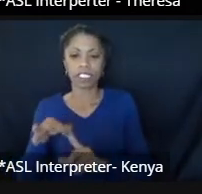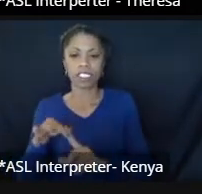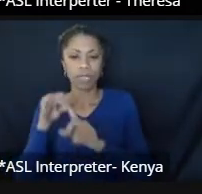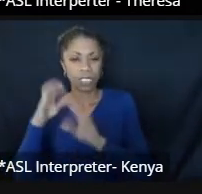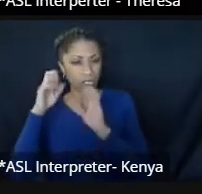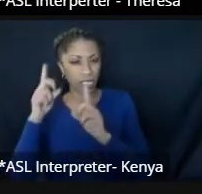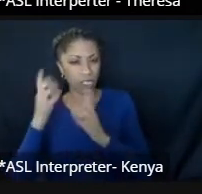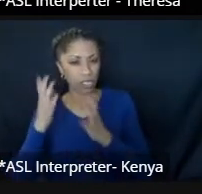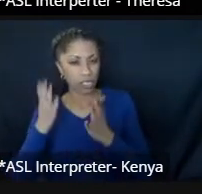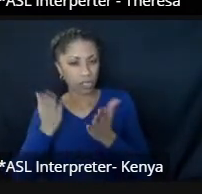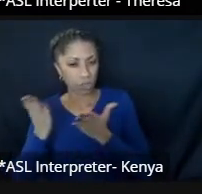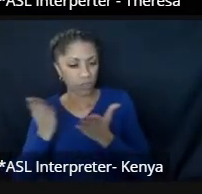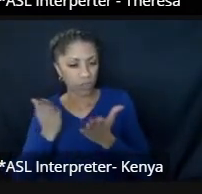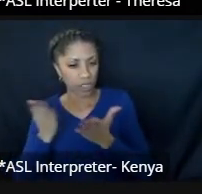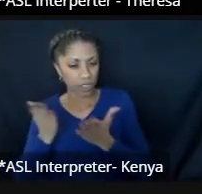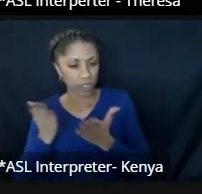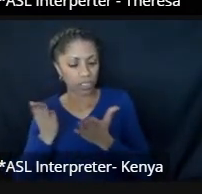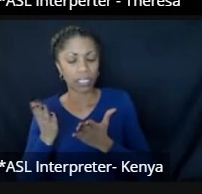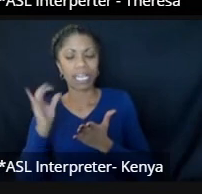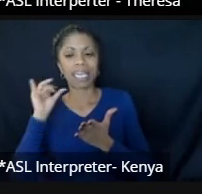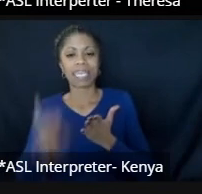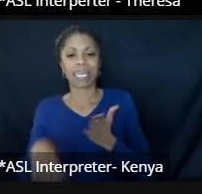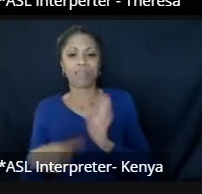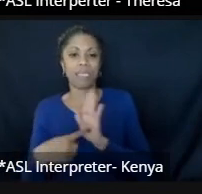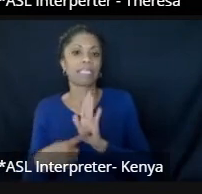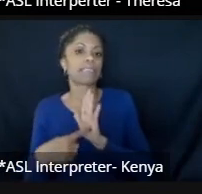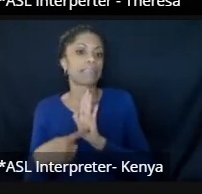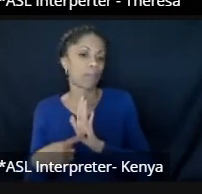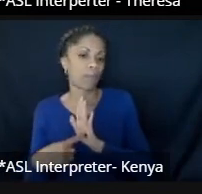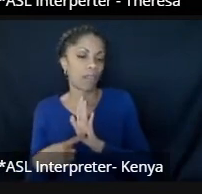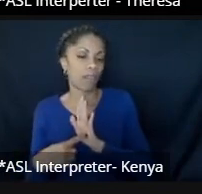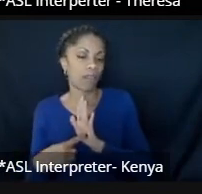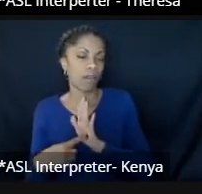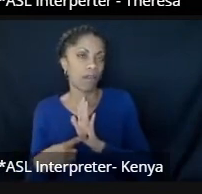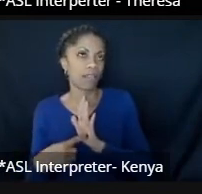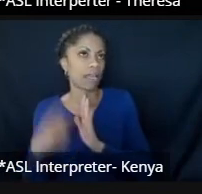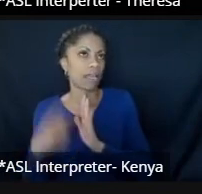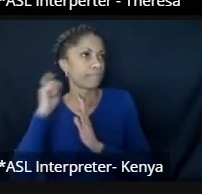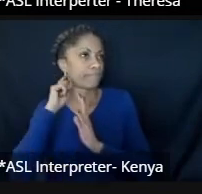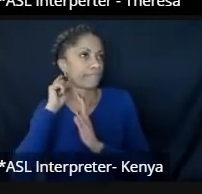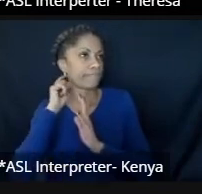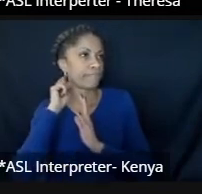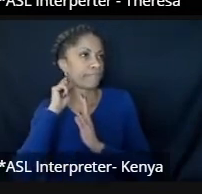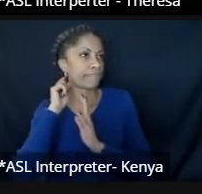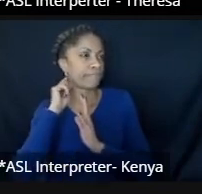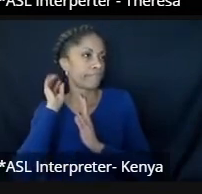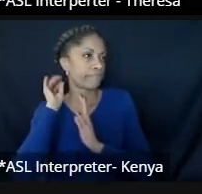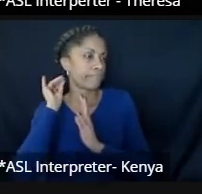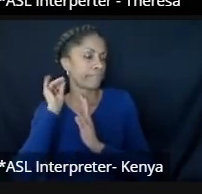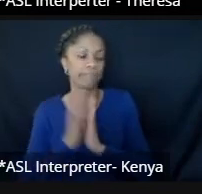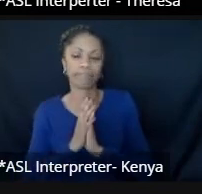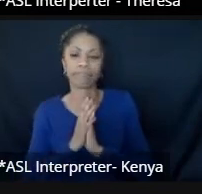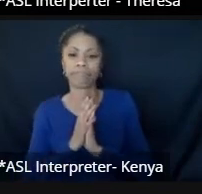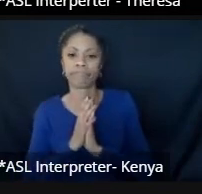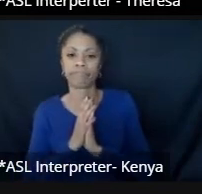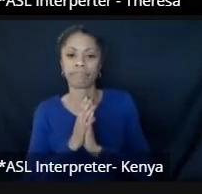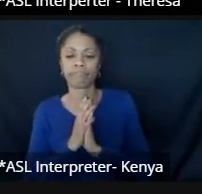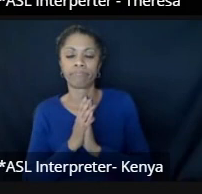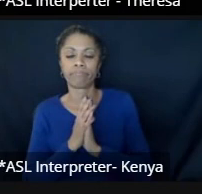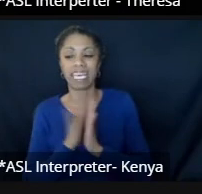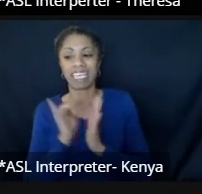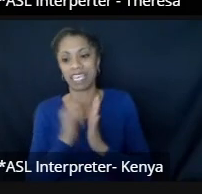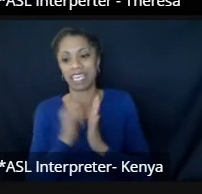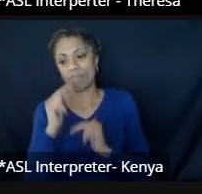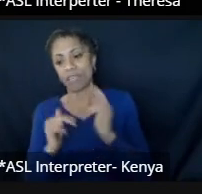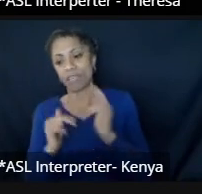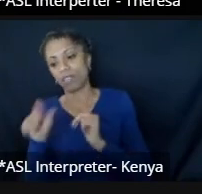could be for an example of a metric that kind of bubbles up across some of this, that builds on some of the work that we're talking